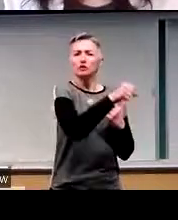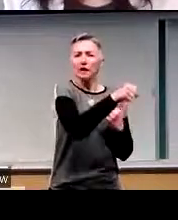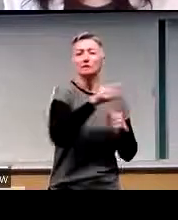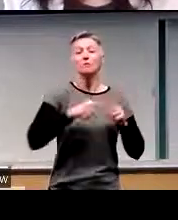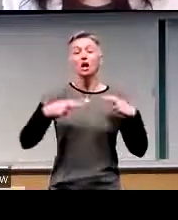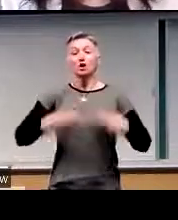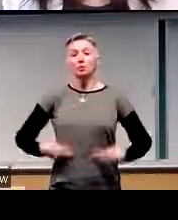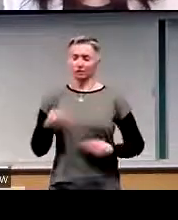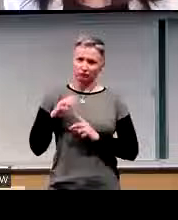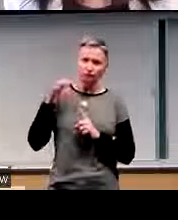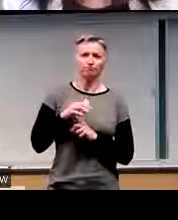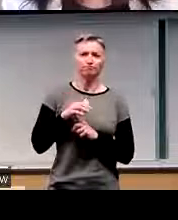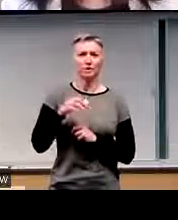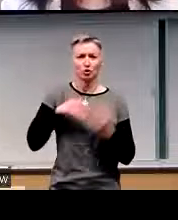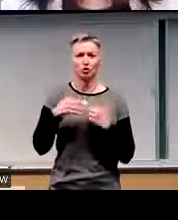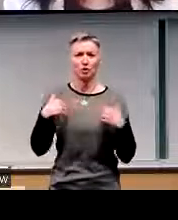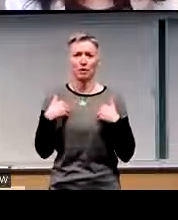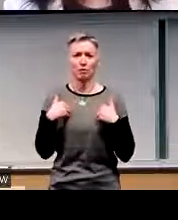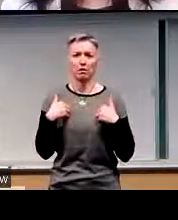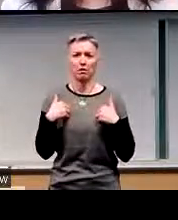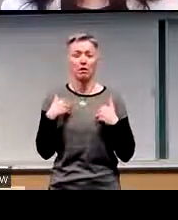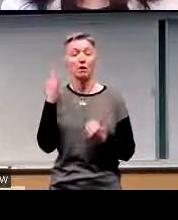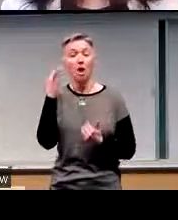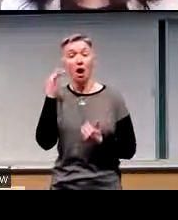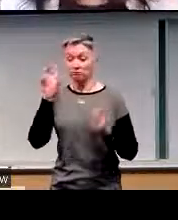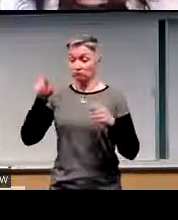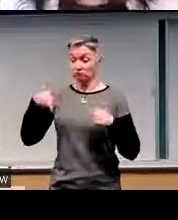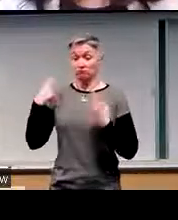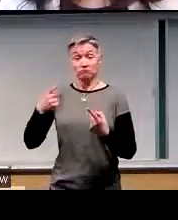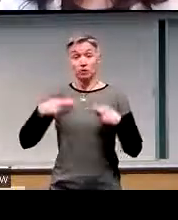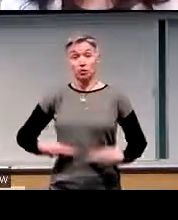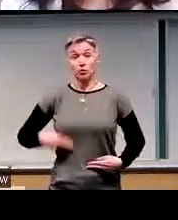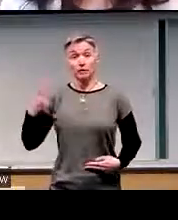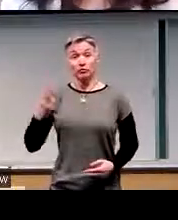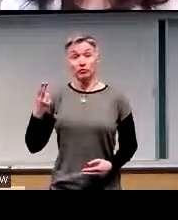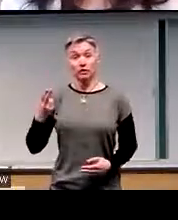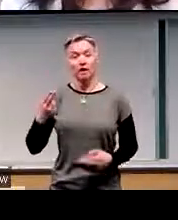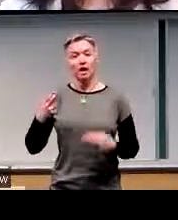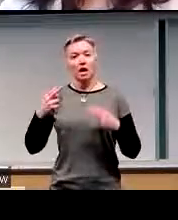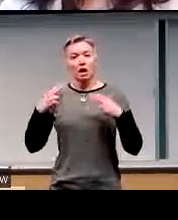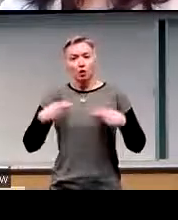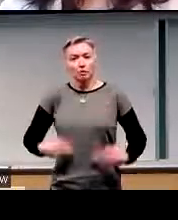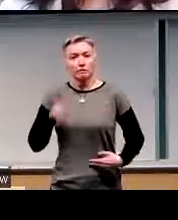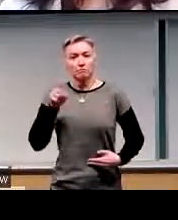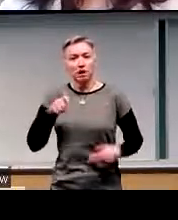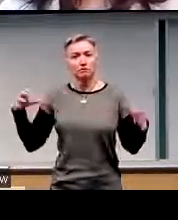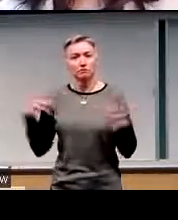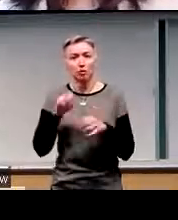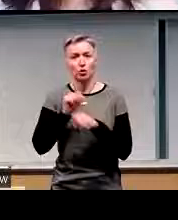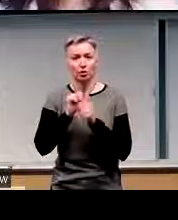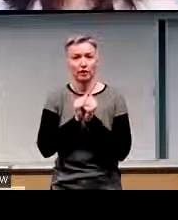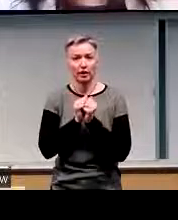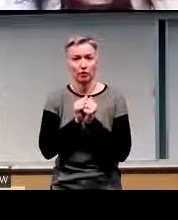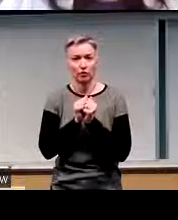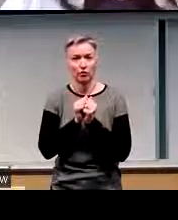ultra-social animal, primarily because throughout human history, humans needed to be very cooperative to negotiate